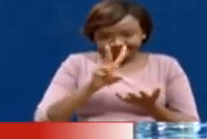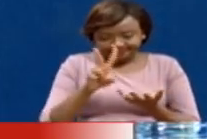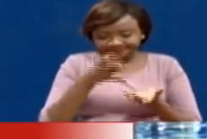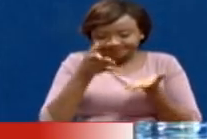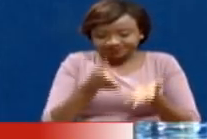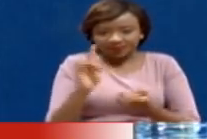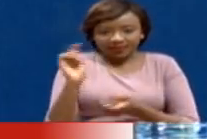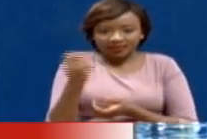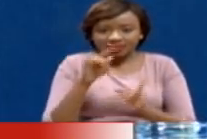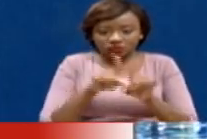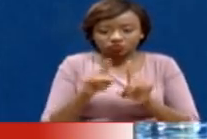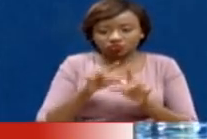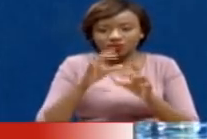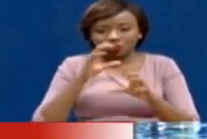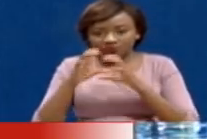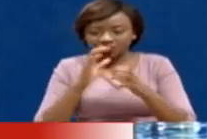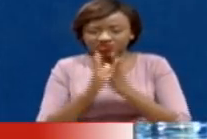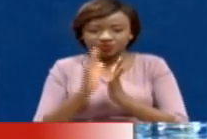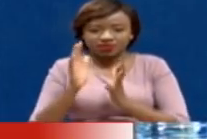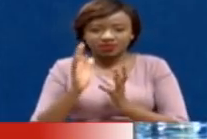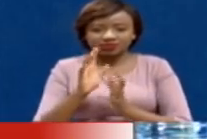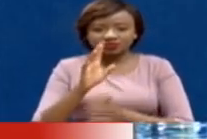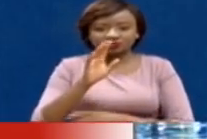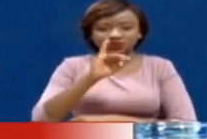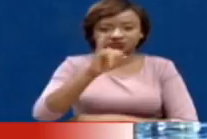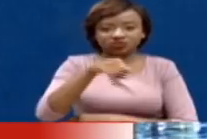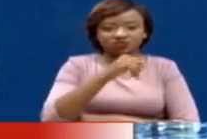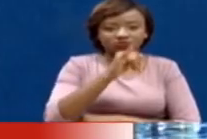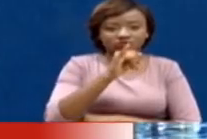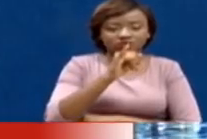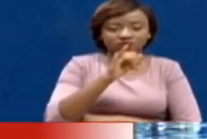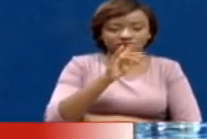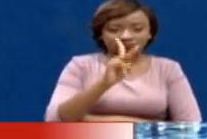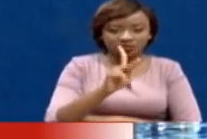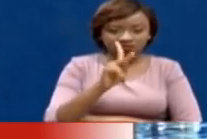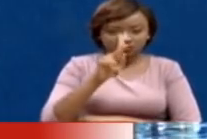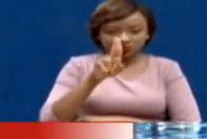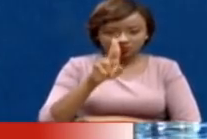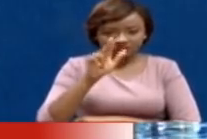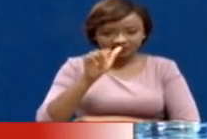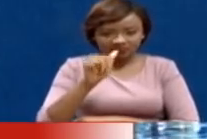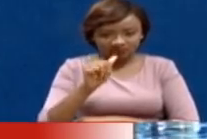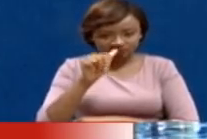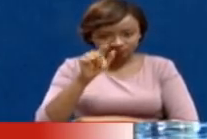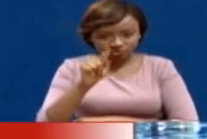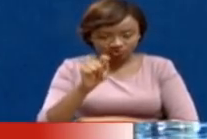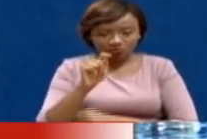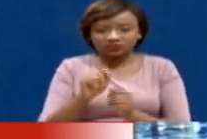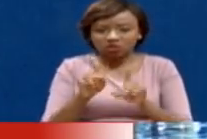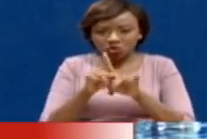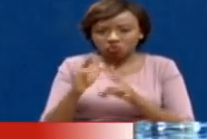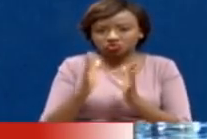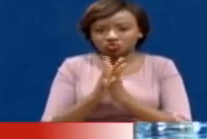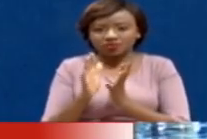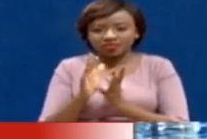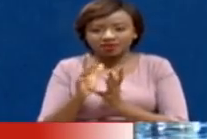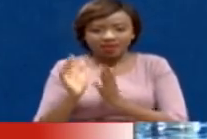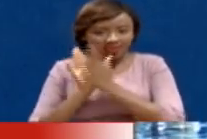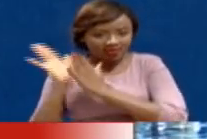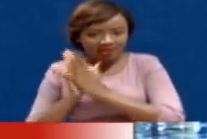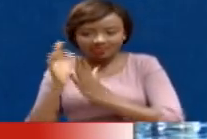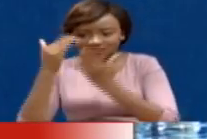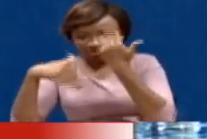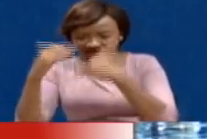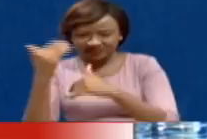touch with Jomo Kenyatta University of Technology, Dedan Kimathi University, to explore possibility of